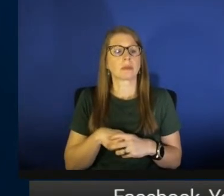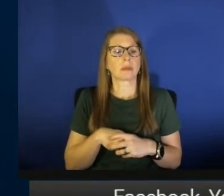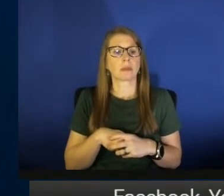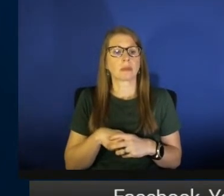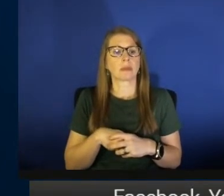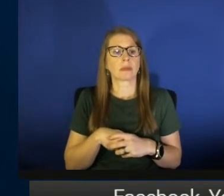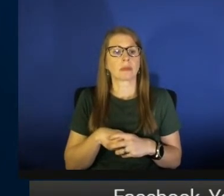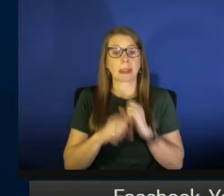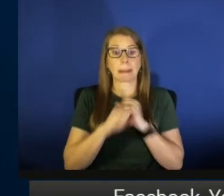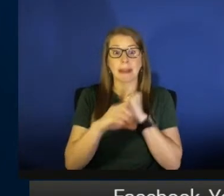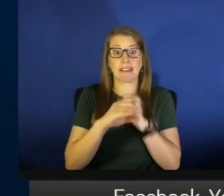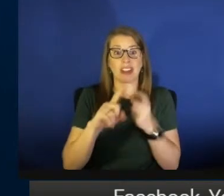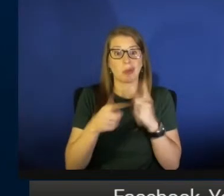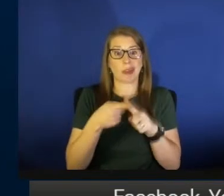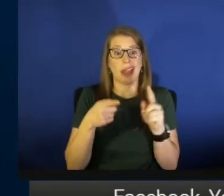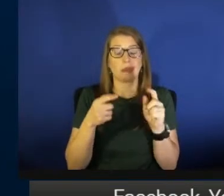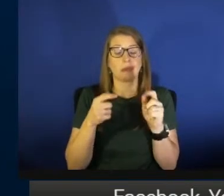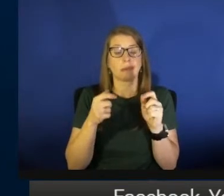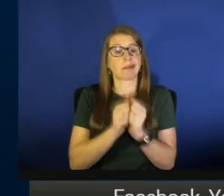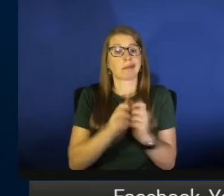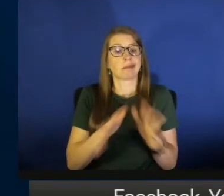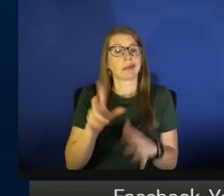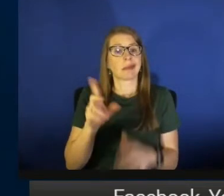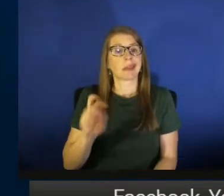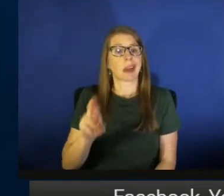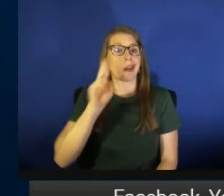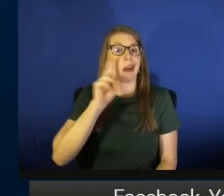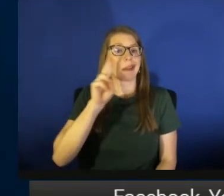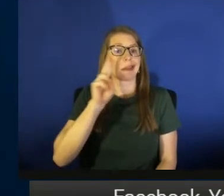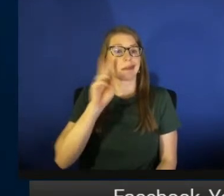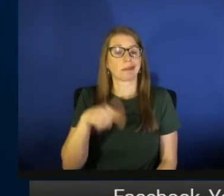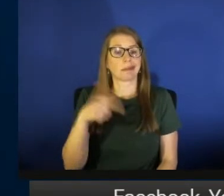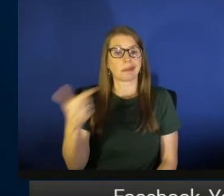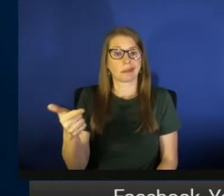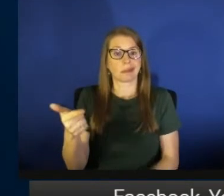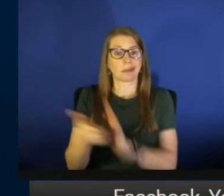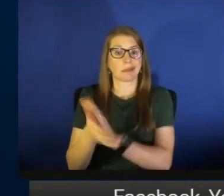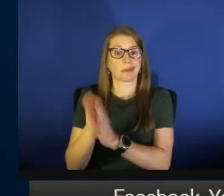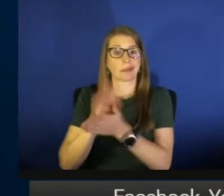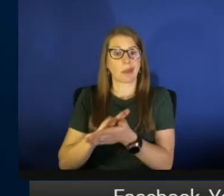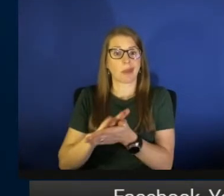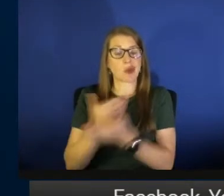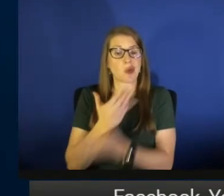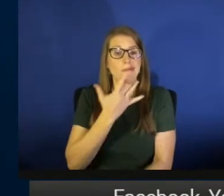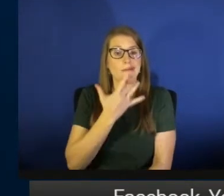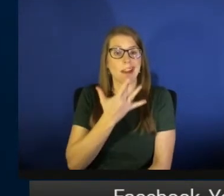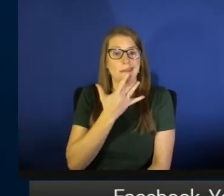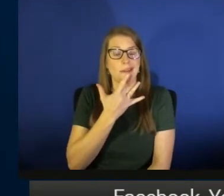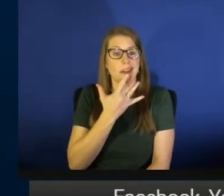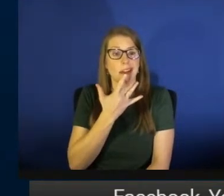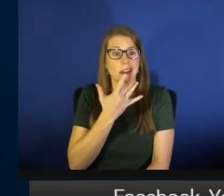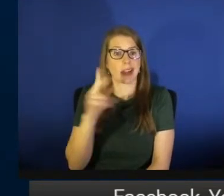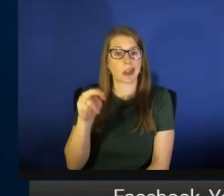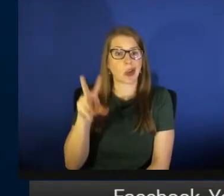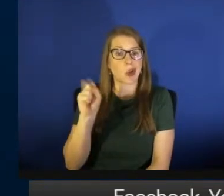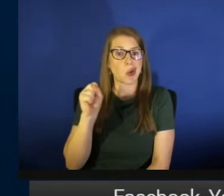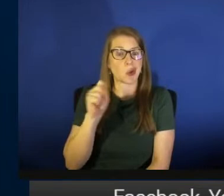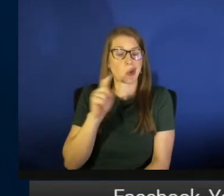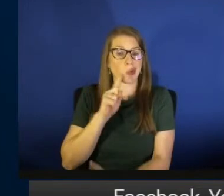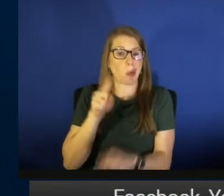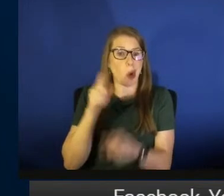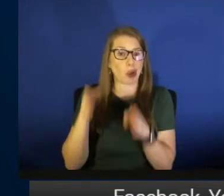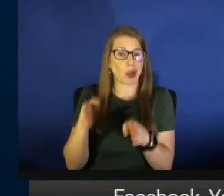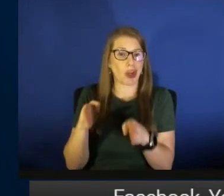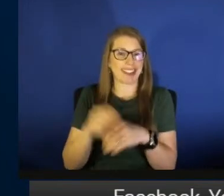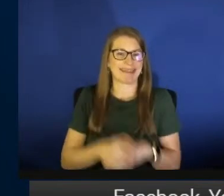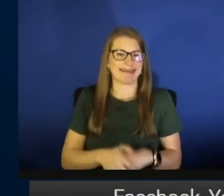friends without bringing in Dr. Hawkinson, because you're right. We've kind of turned him in, guys, to our new favorite news reporter, as we know. Dr. Hawkinson, let's get to the COVID